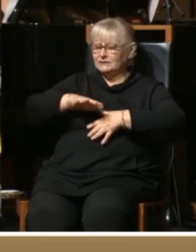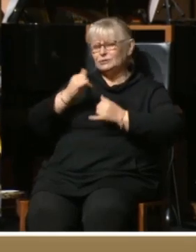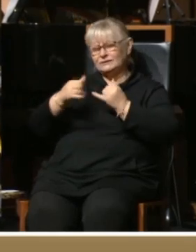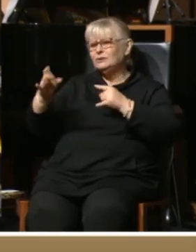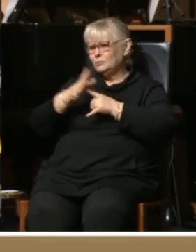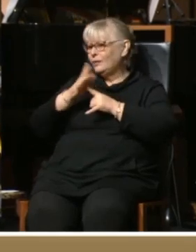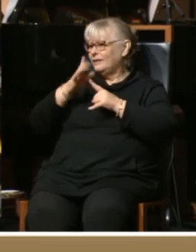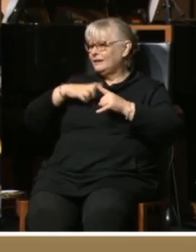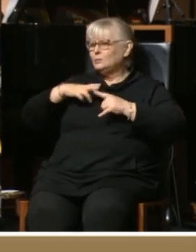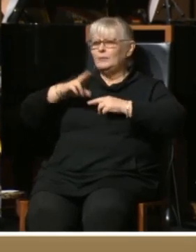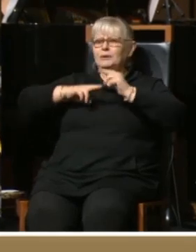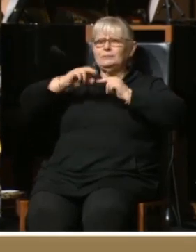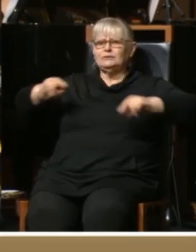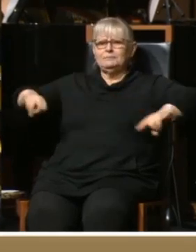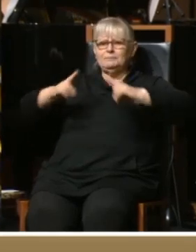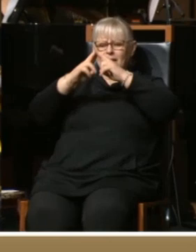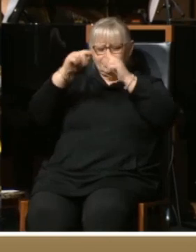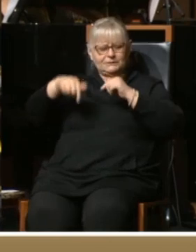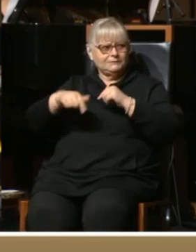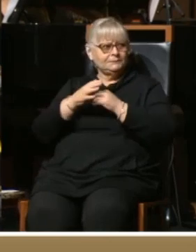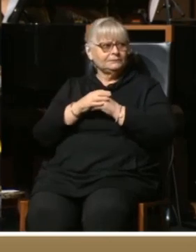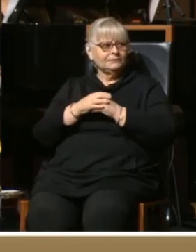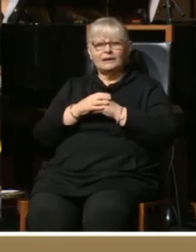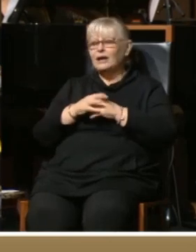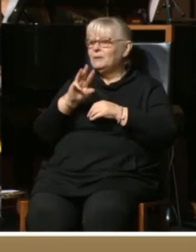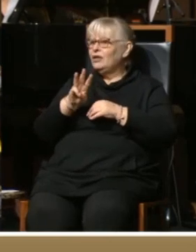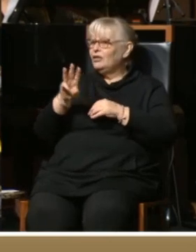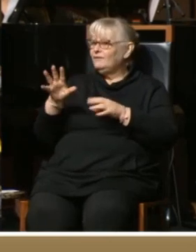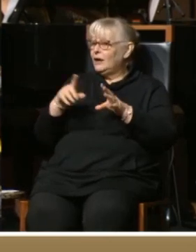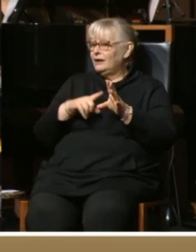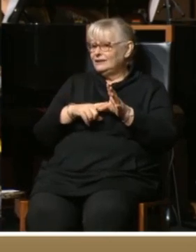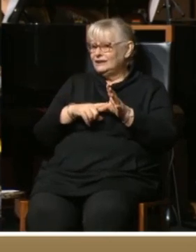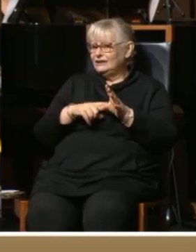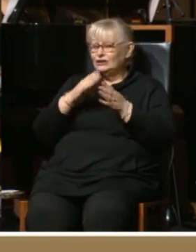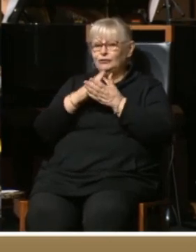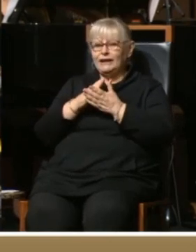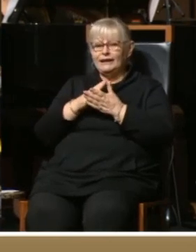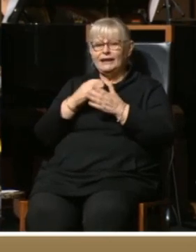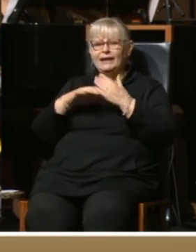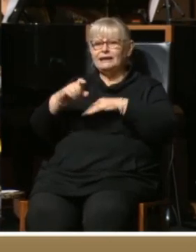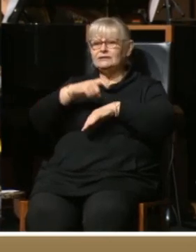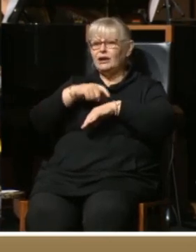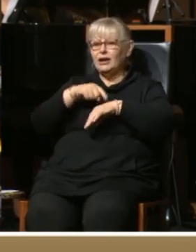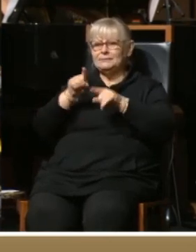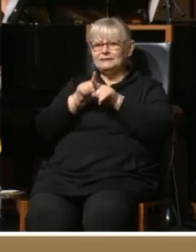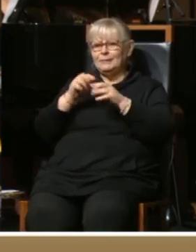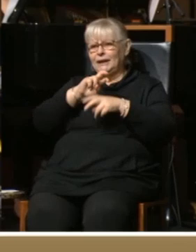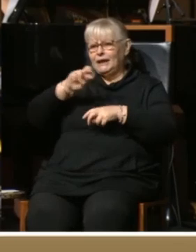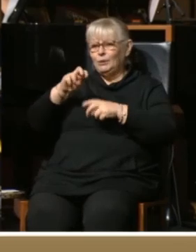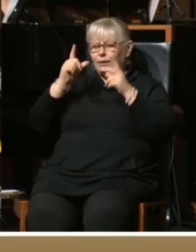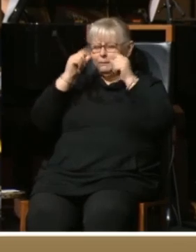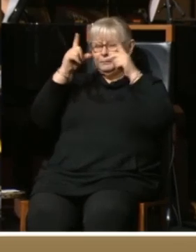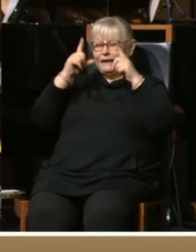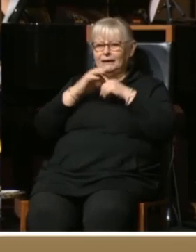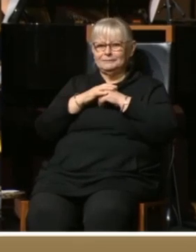House here. But of course, 35 years is really just a blink in time,